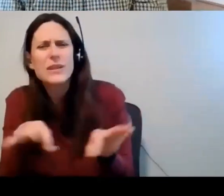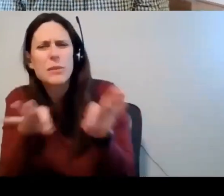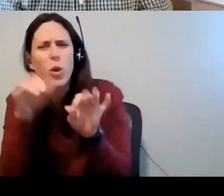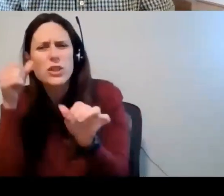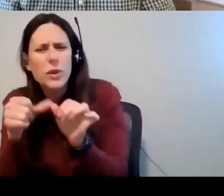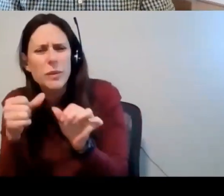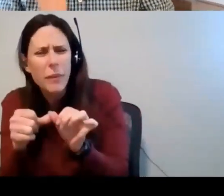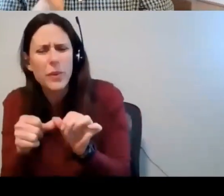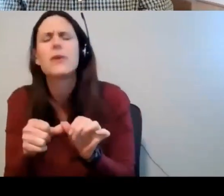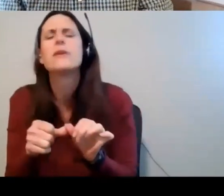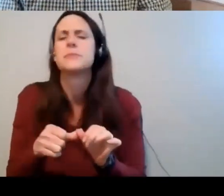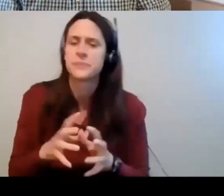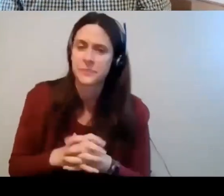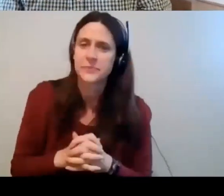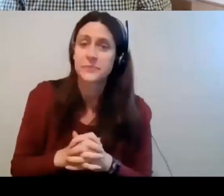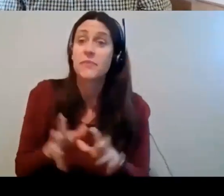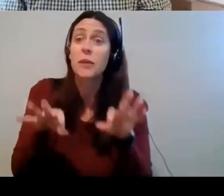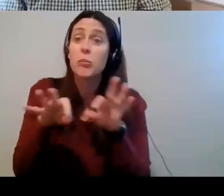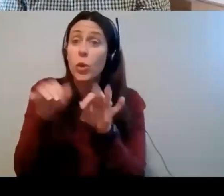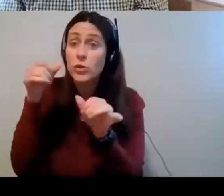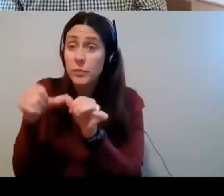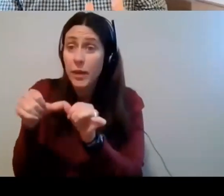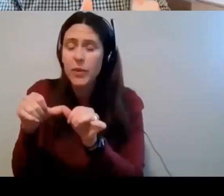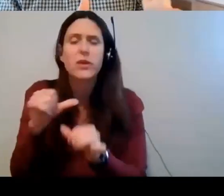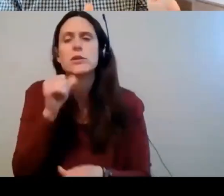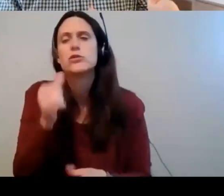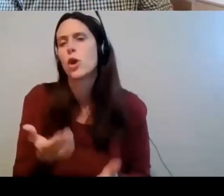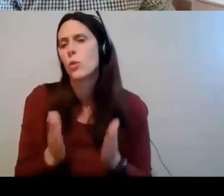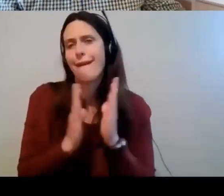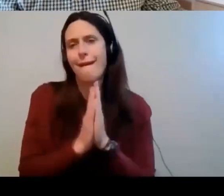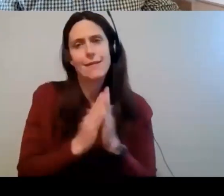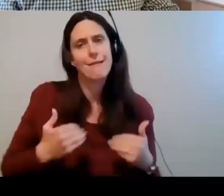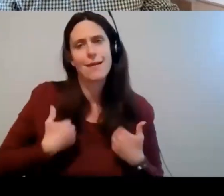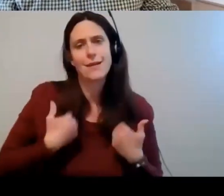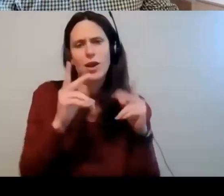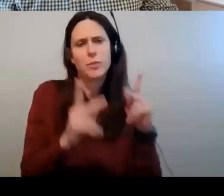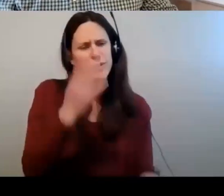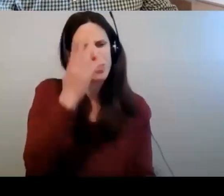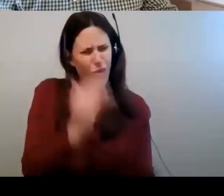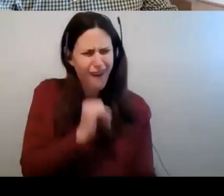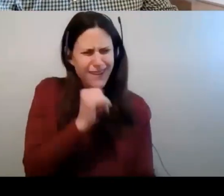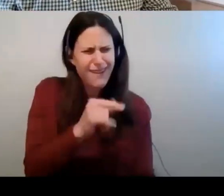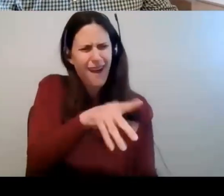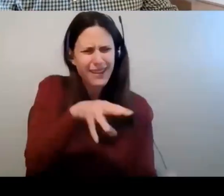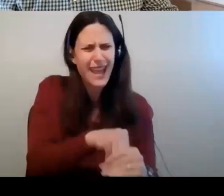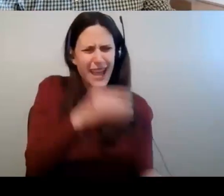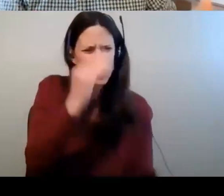important is, rather than asking a young person, why aren't you engaging?